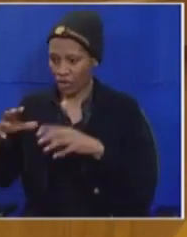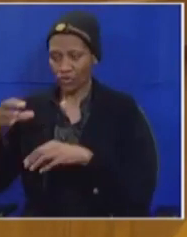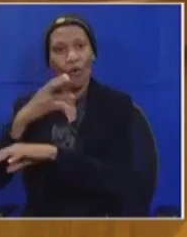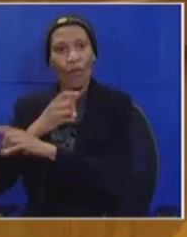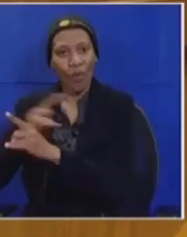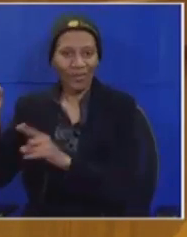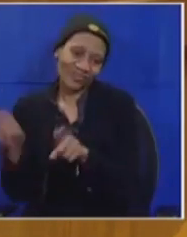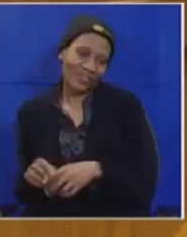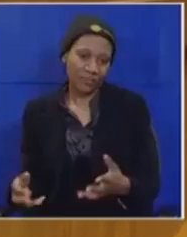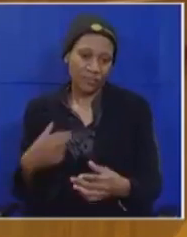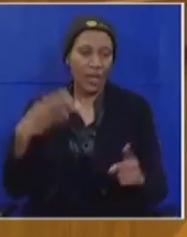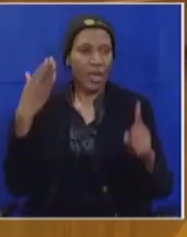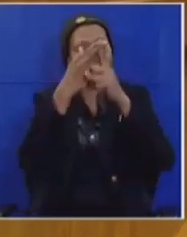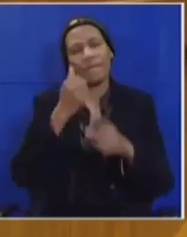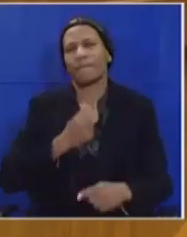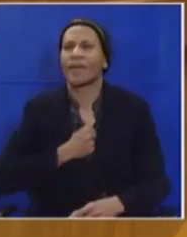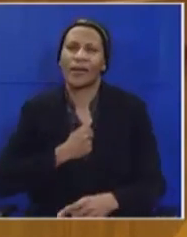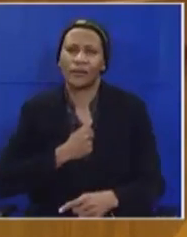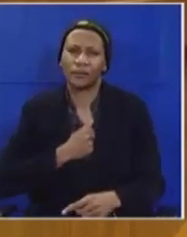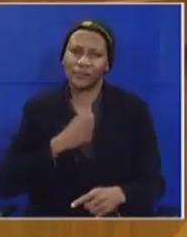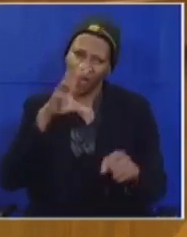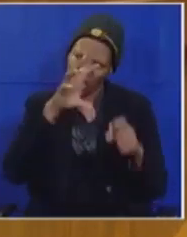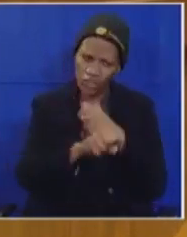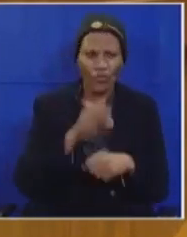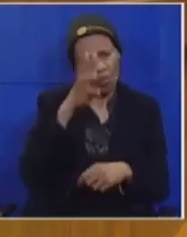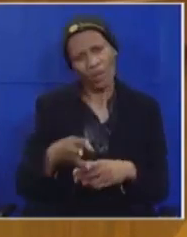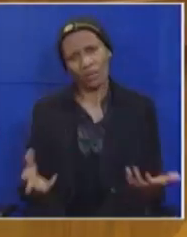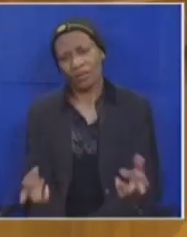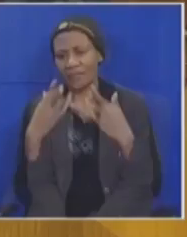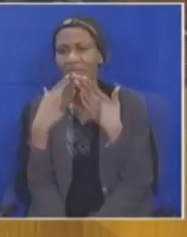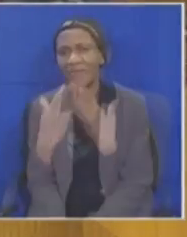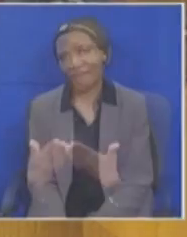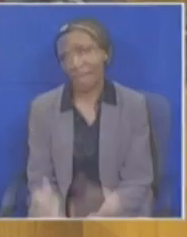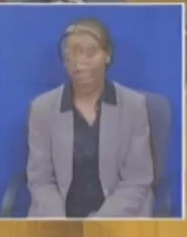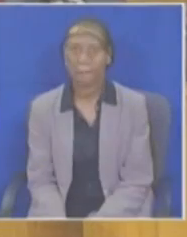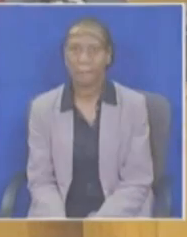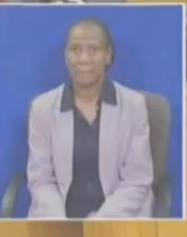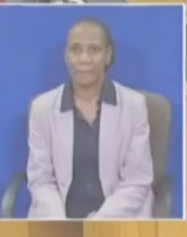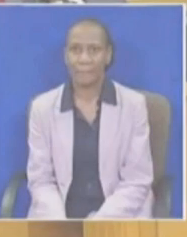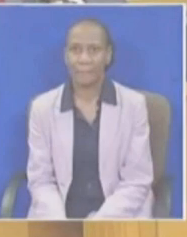I aim to see happens in our country. Thank you very much. Thank you.